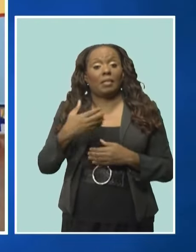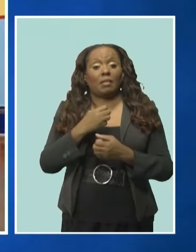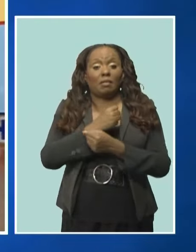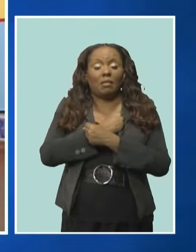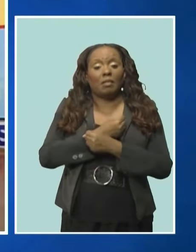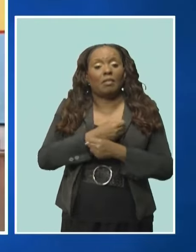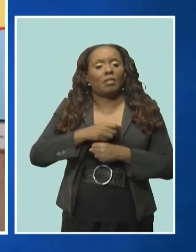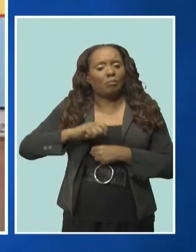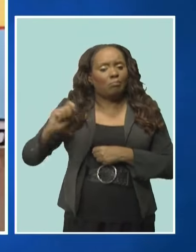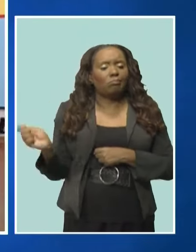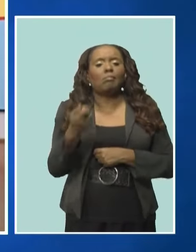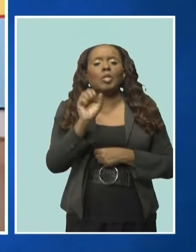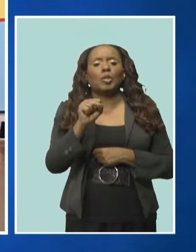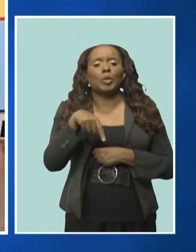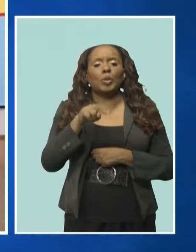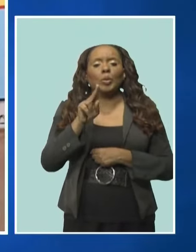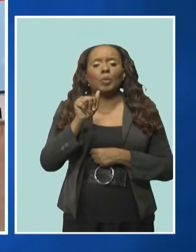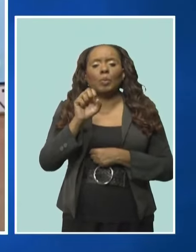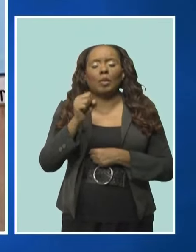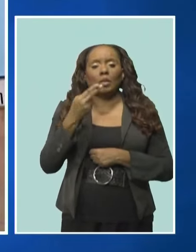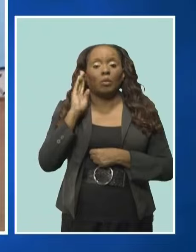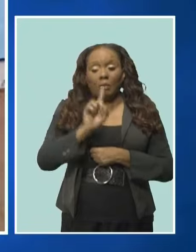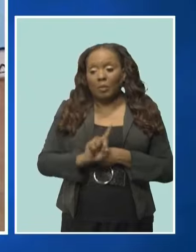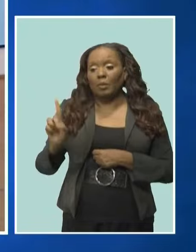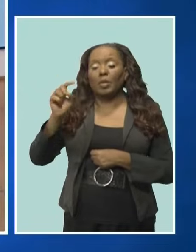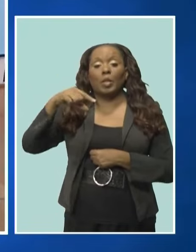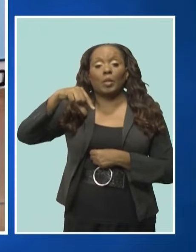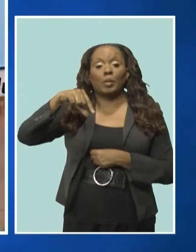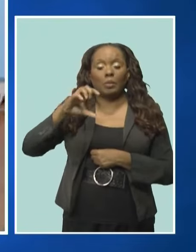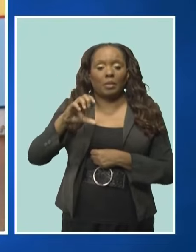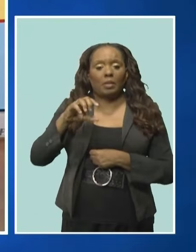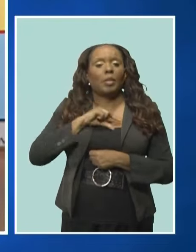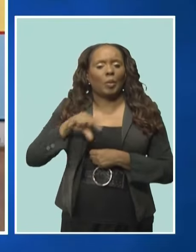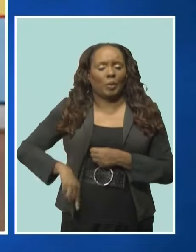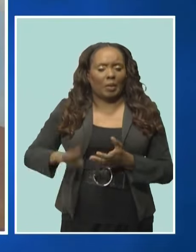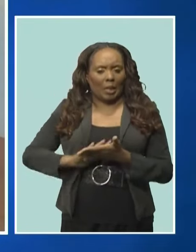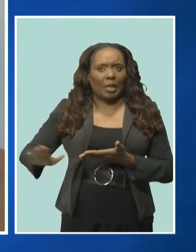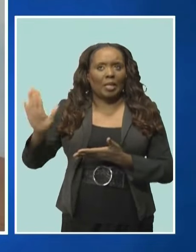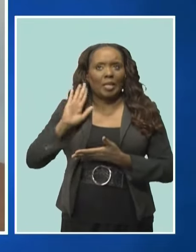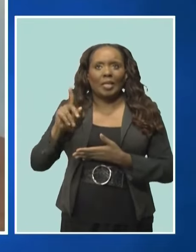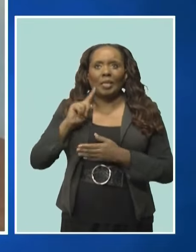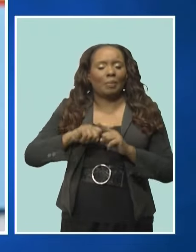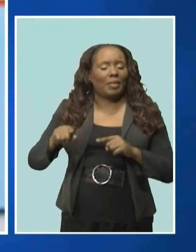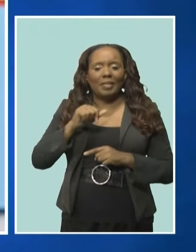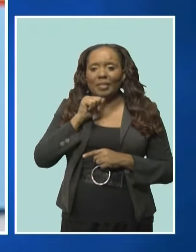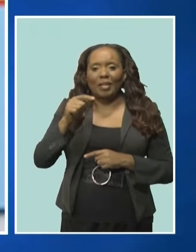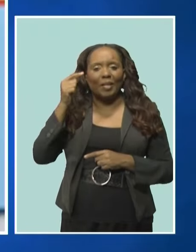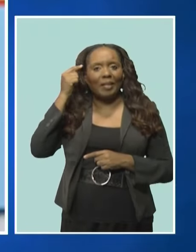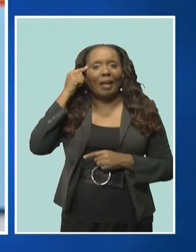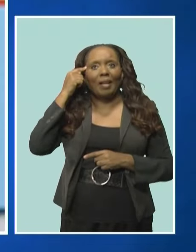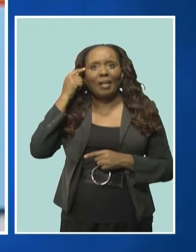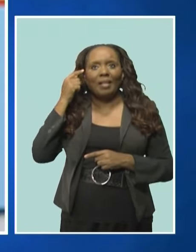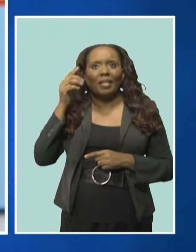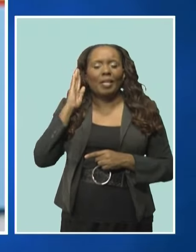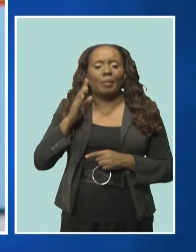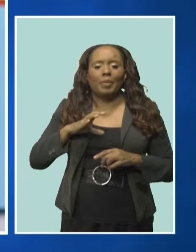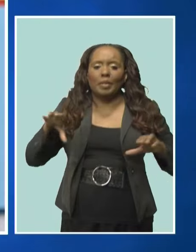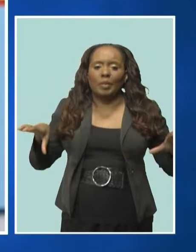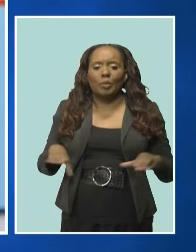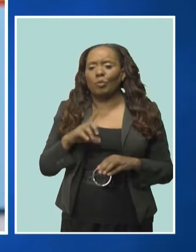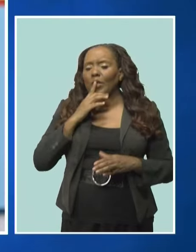to be heading to Queen's College, but didn't expect to perform so well based on the exam. It was scary, but